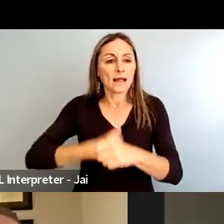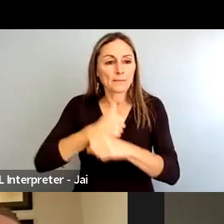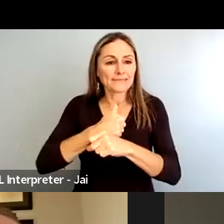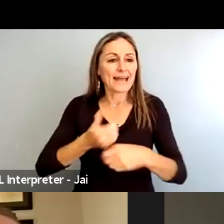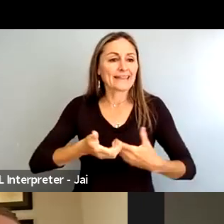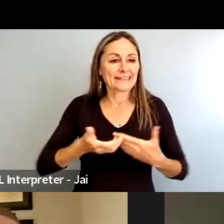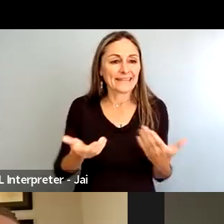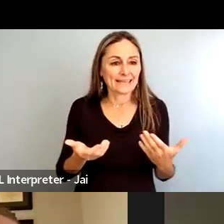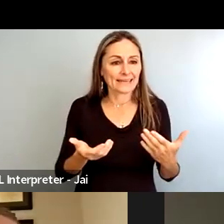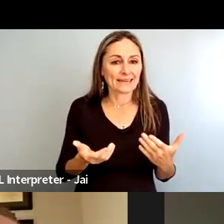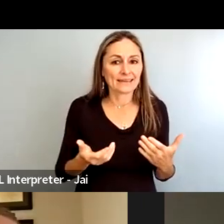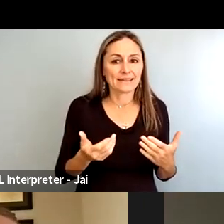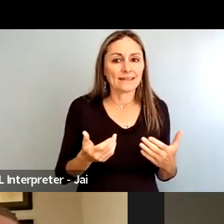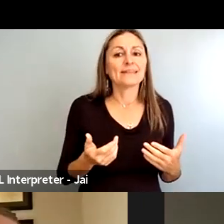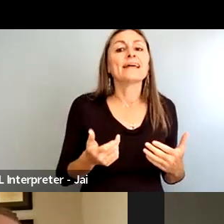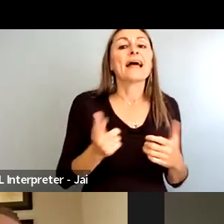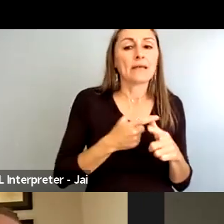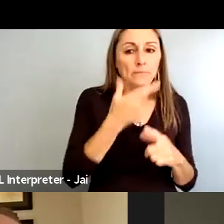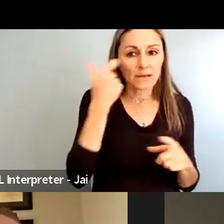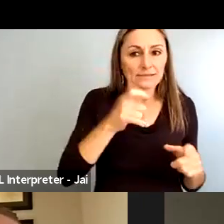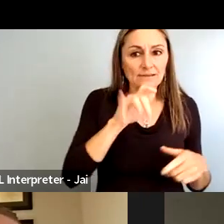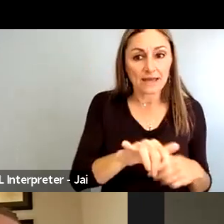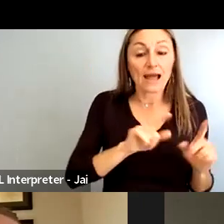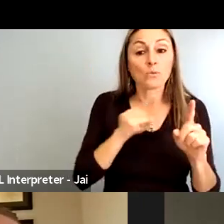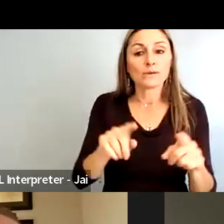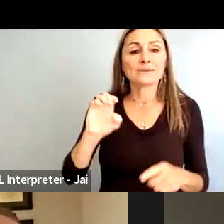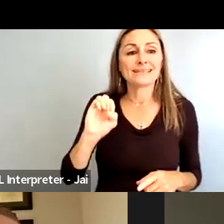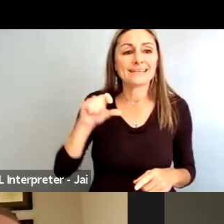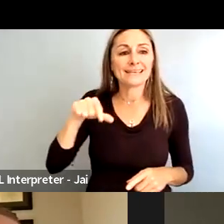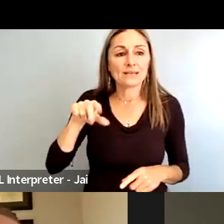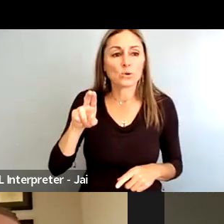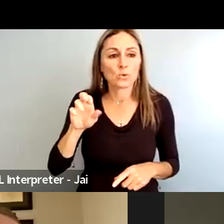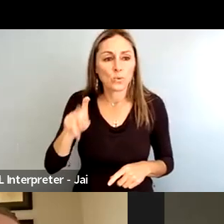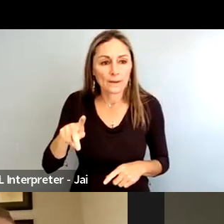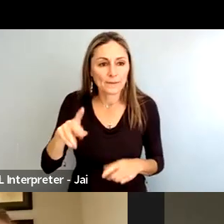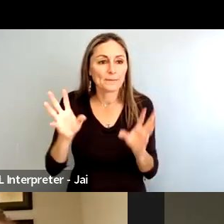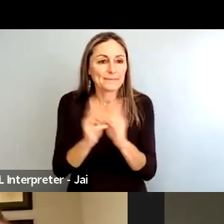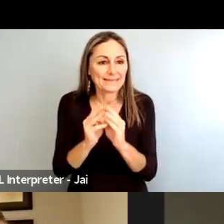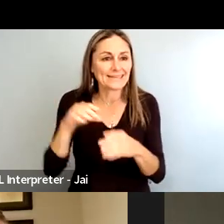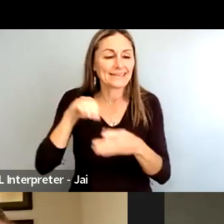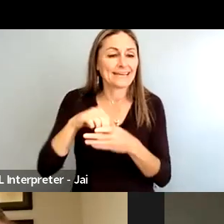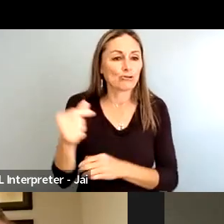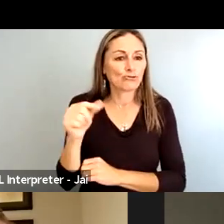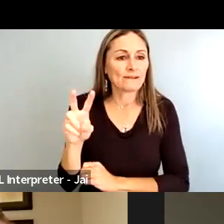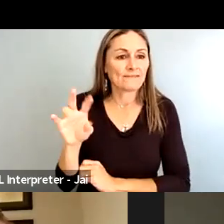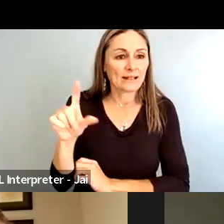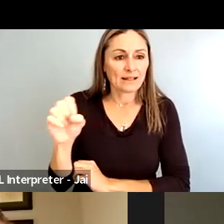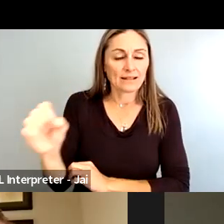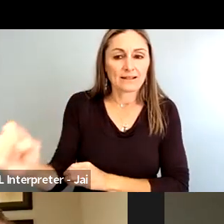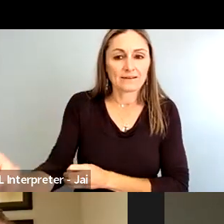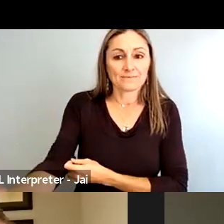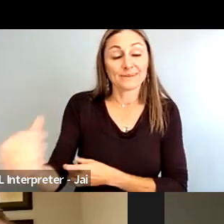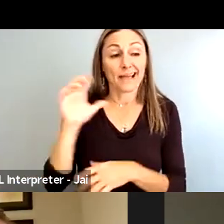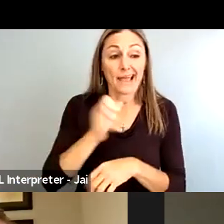and then because of that, I went to the quit meeting in Greenville. But I had to get a